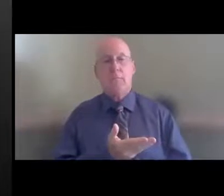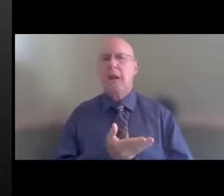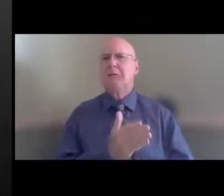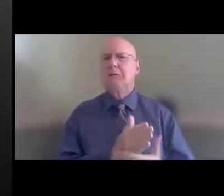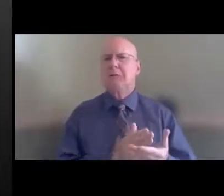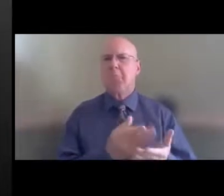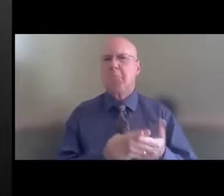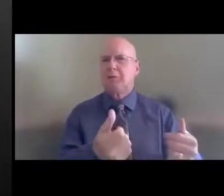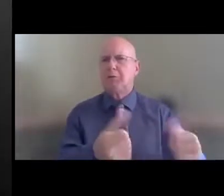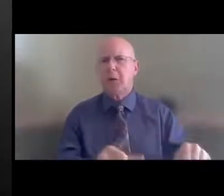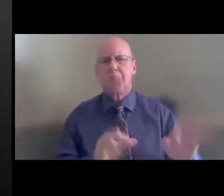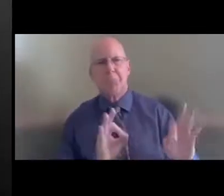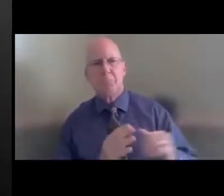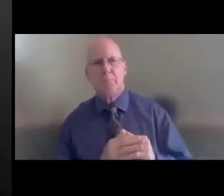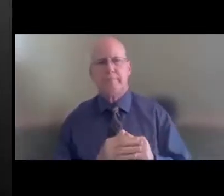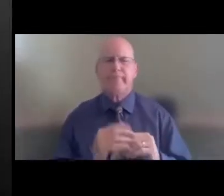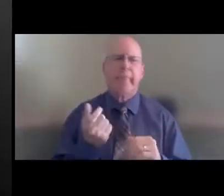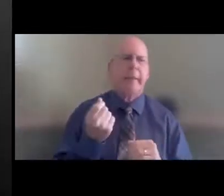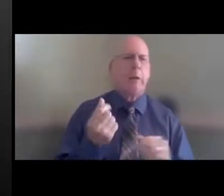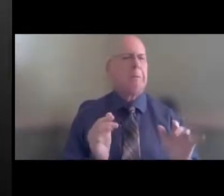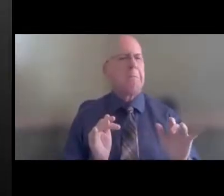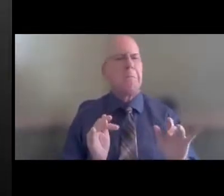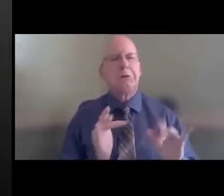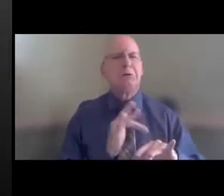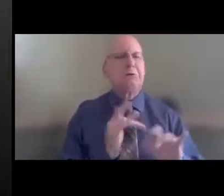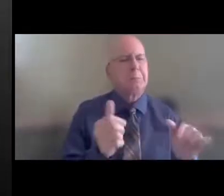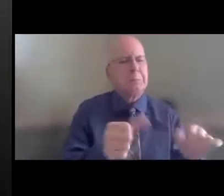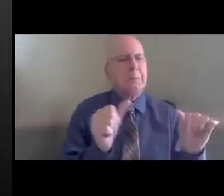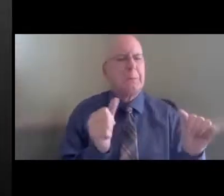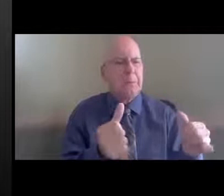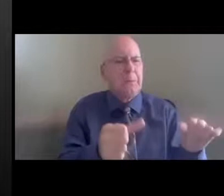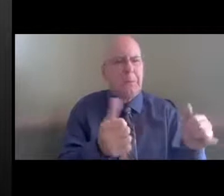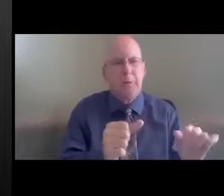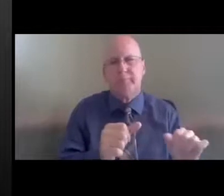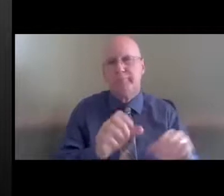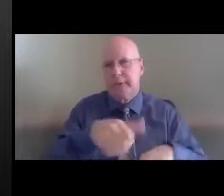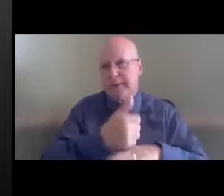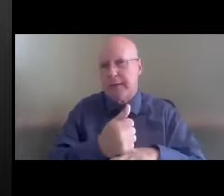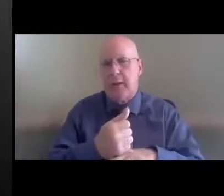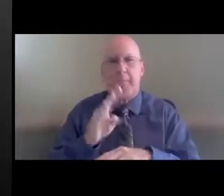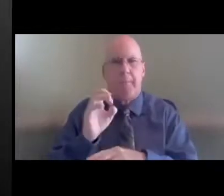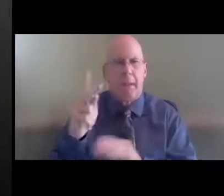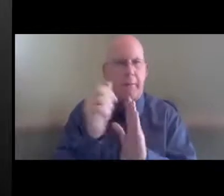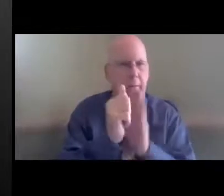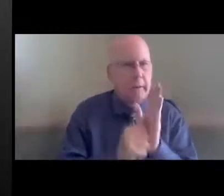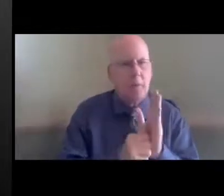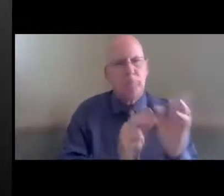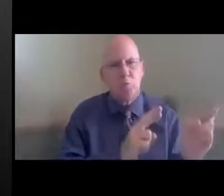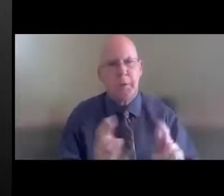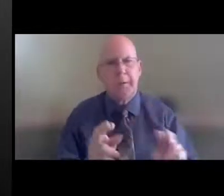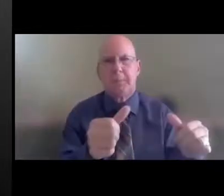it. We may minimally fund it, but we get it going. We open a bank account. it's ready to go. That has